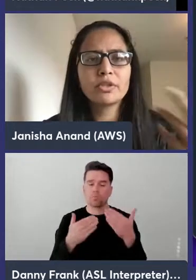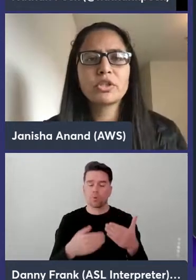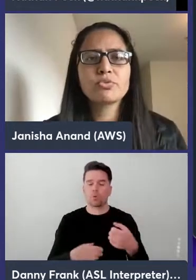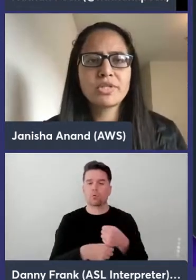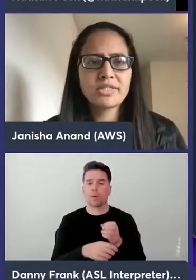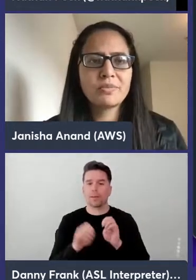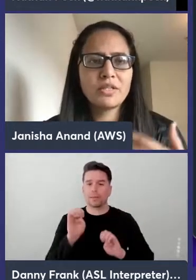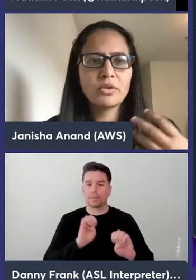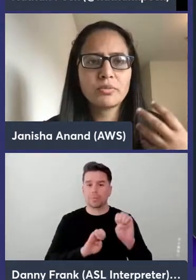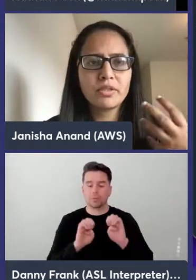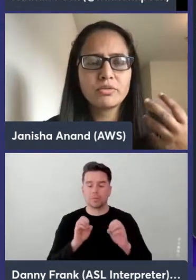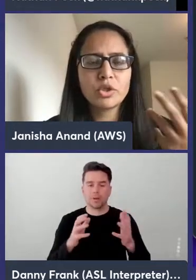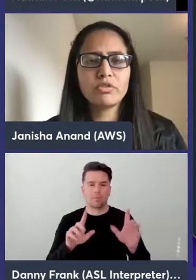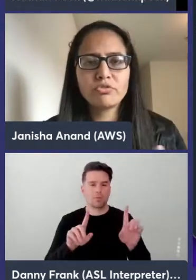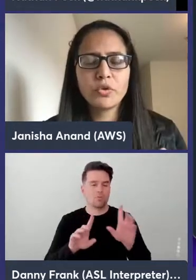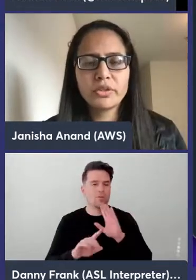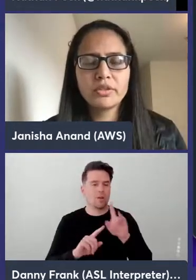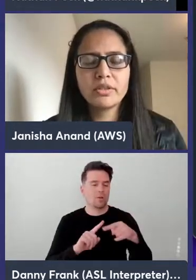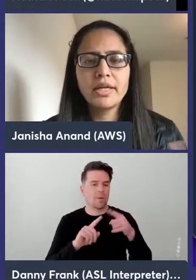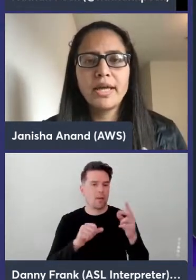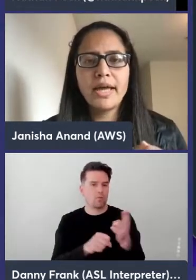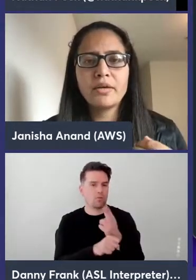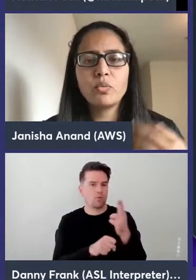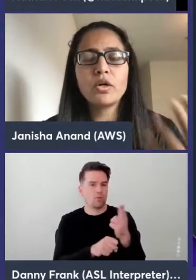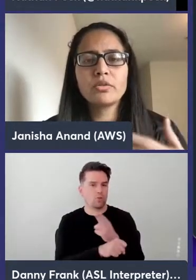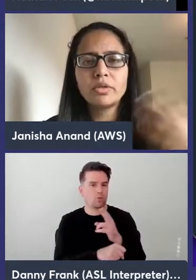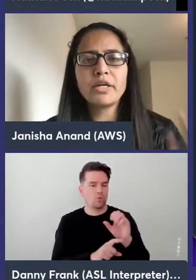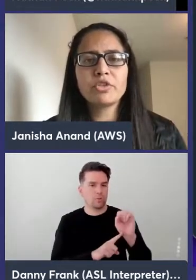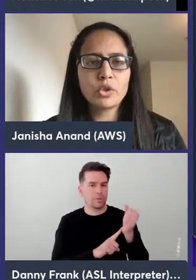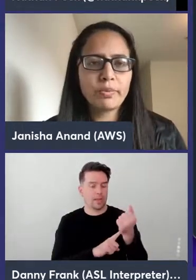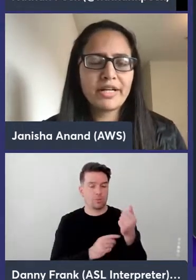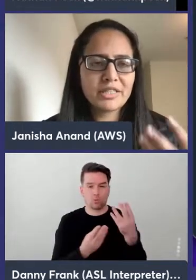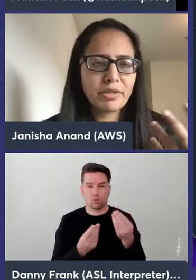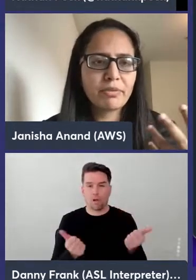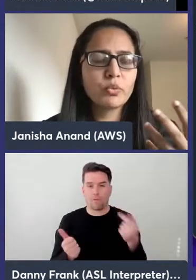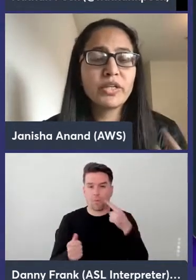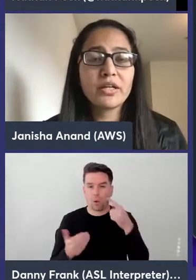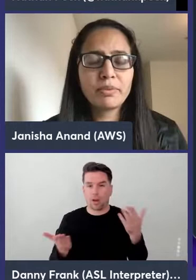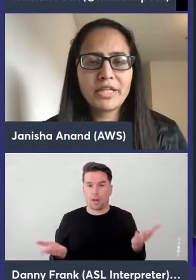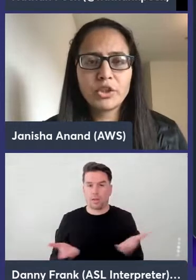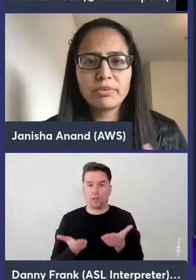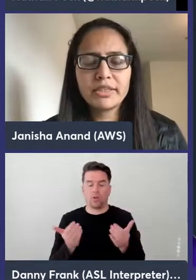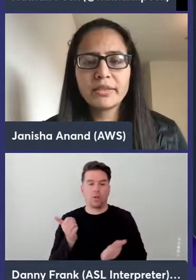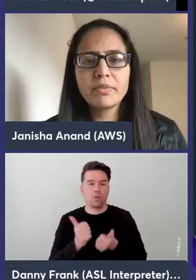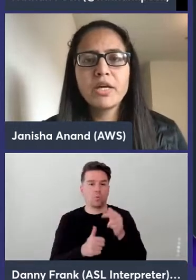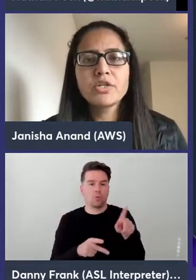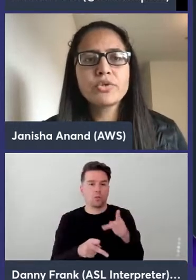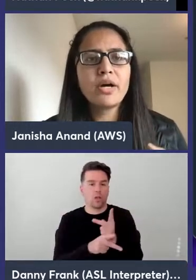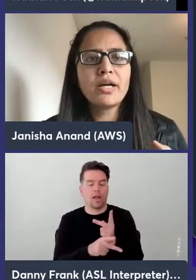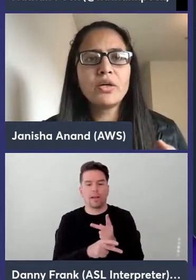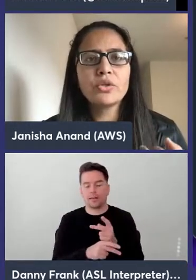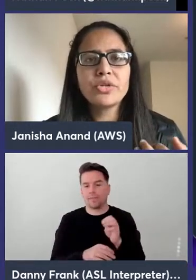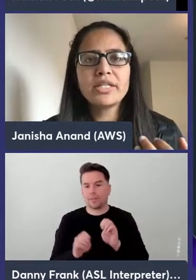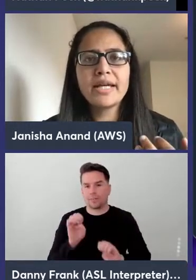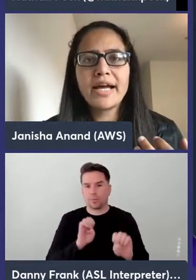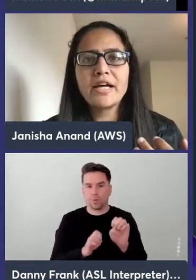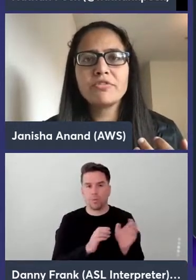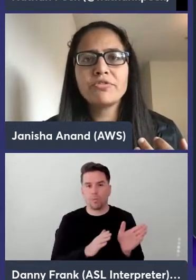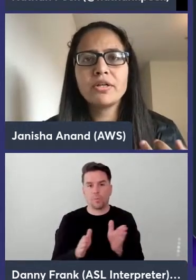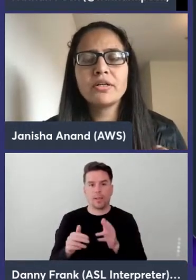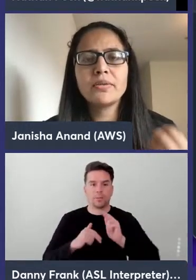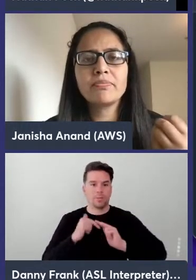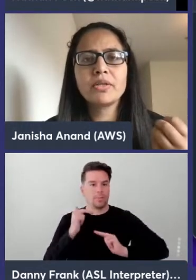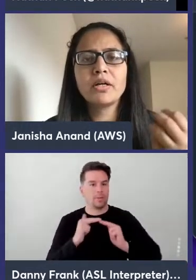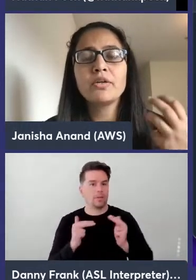talk about the use case that we are going to be solving for here and what kind of an Autopilot experiment we are planning on building. So I already